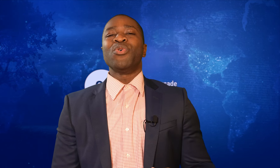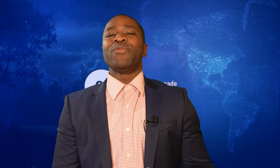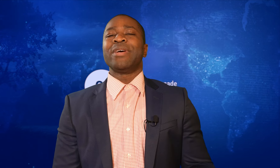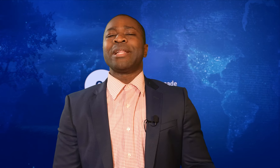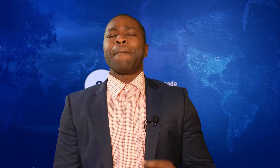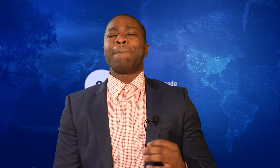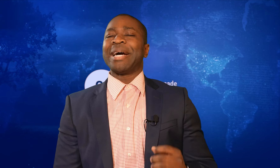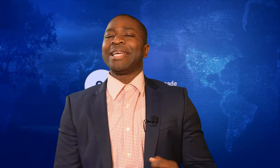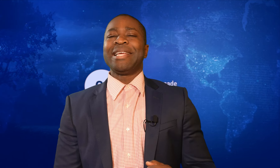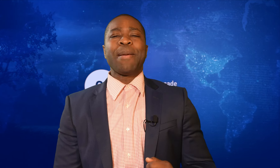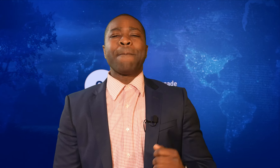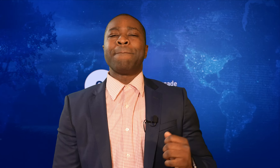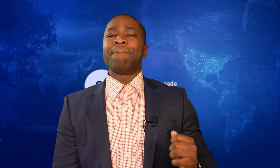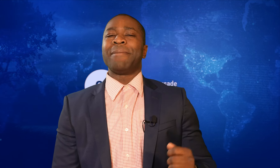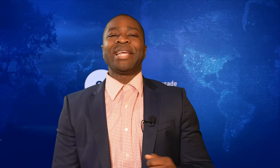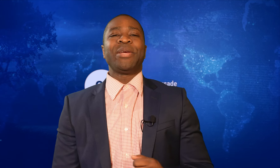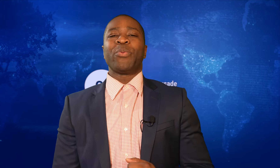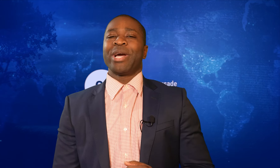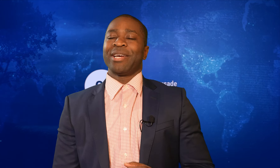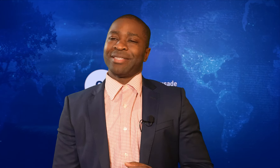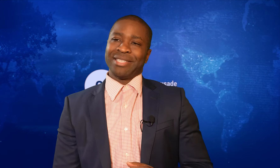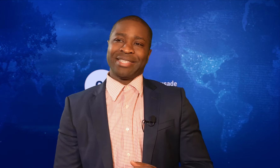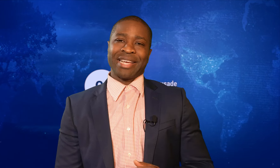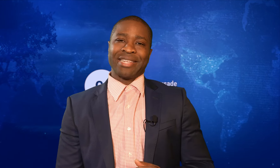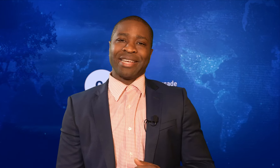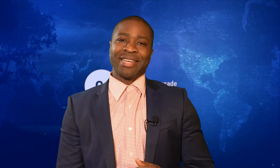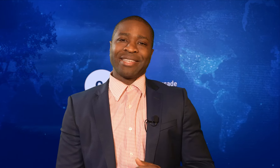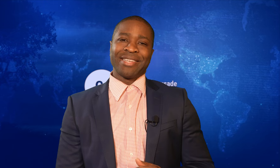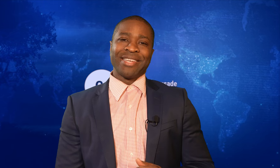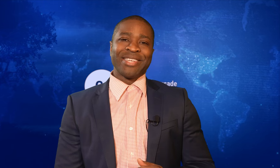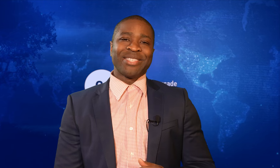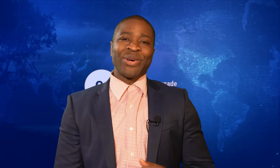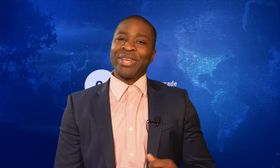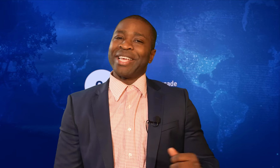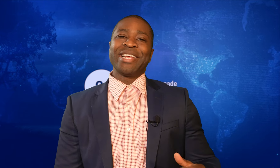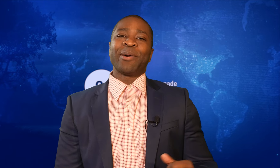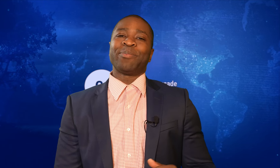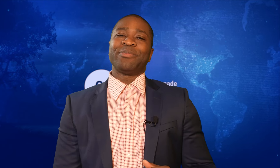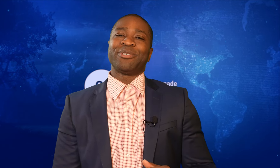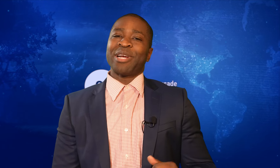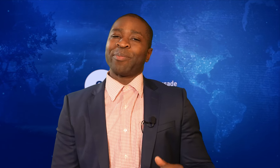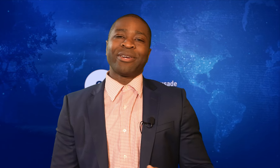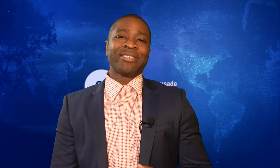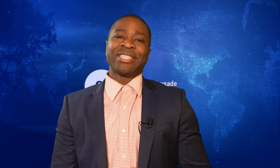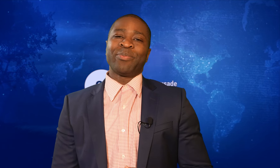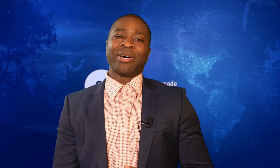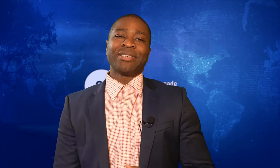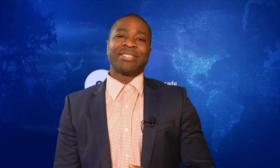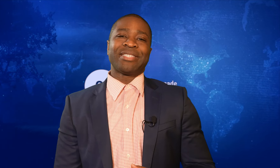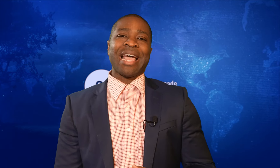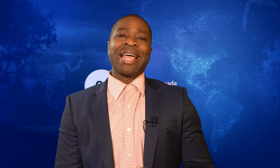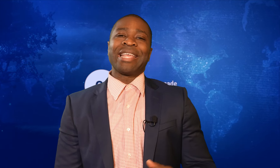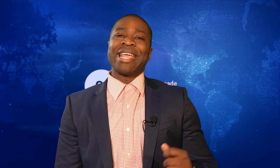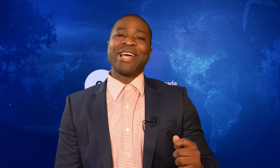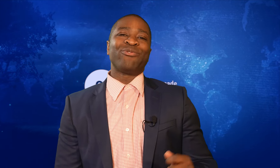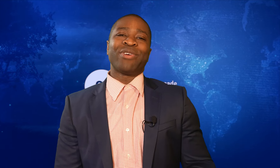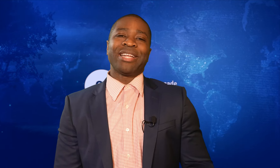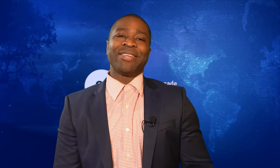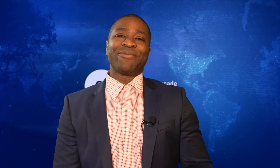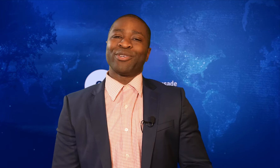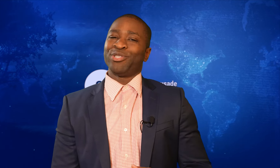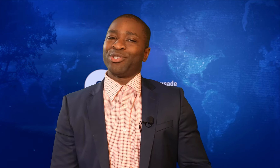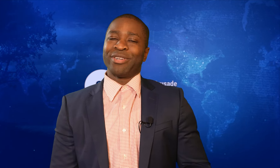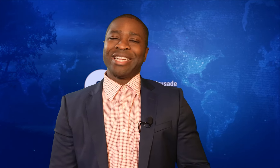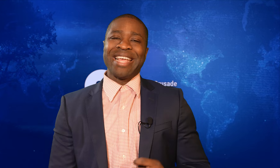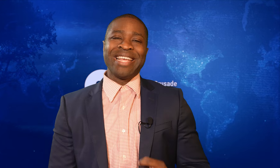to move in a mighty, mighty way on this second day. So giddy up, strap on your seatbelts, and get